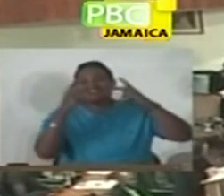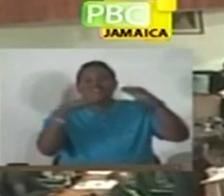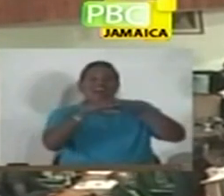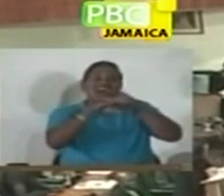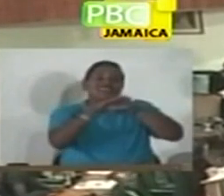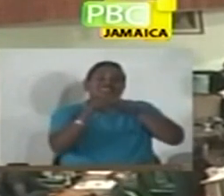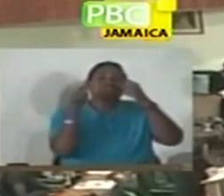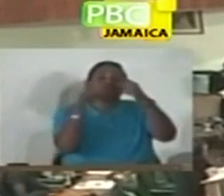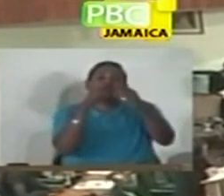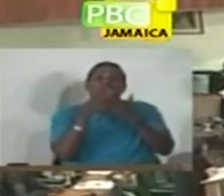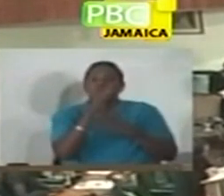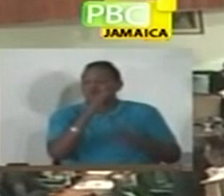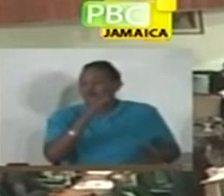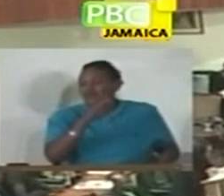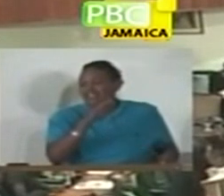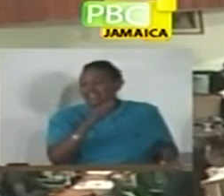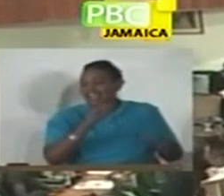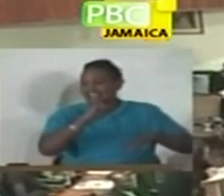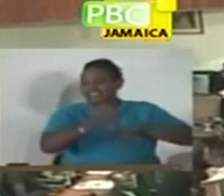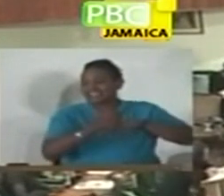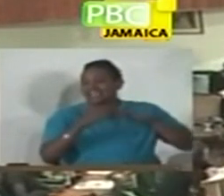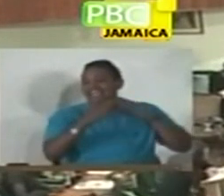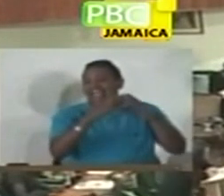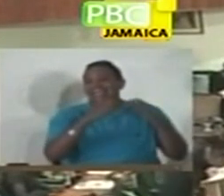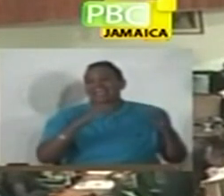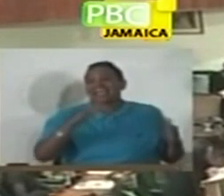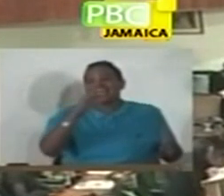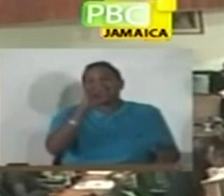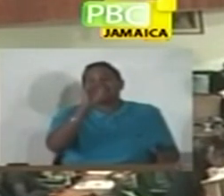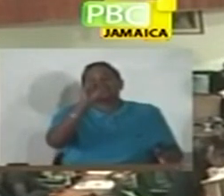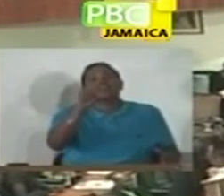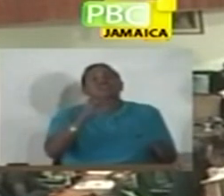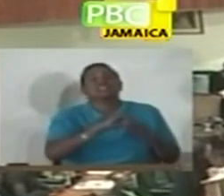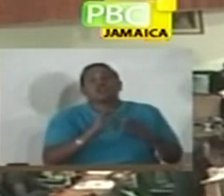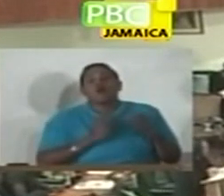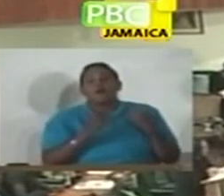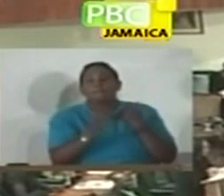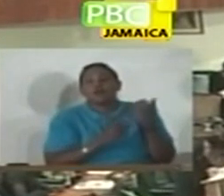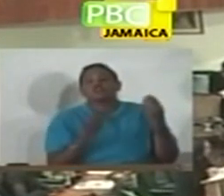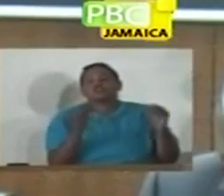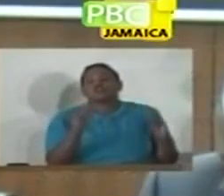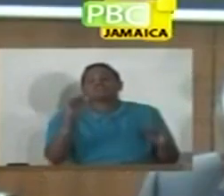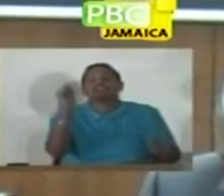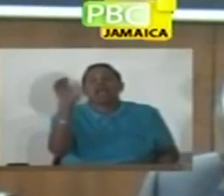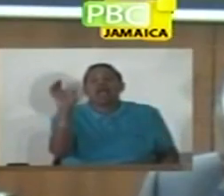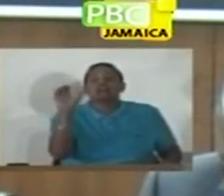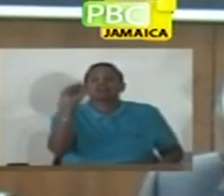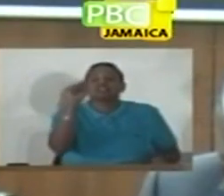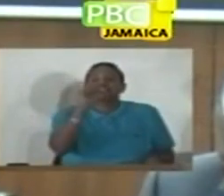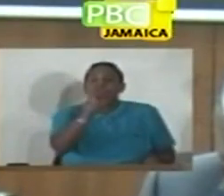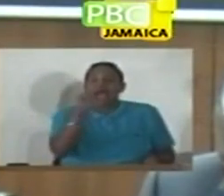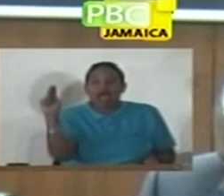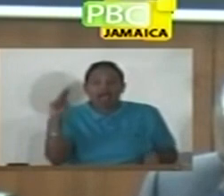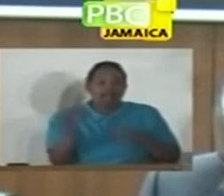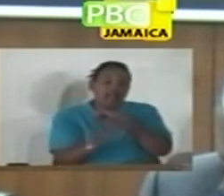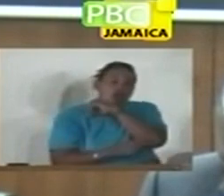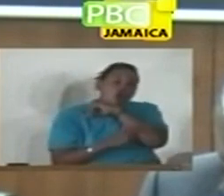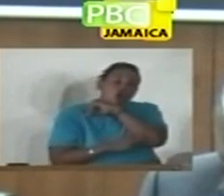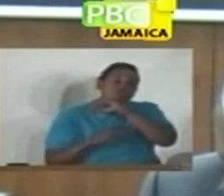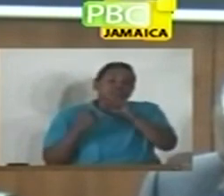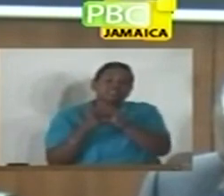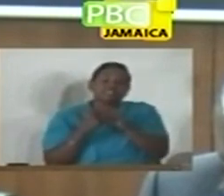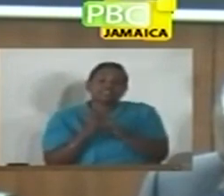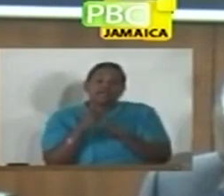ELE through the installation of kiosks in our parish offices. St. Catherine, St. Anne, and Hanover have already